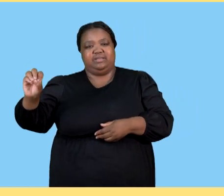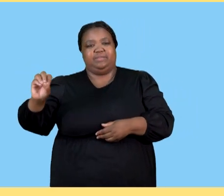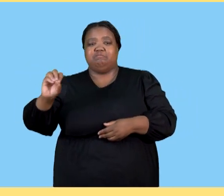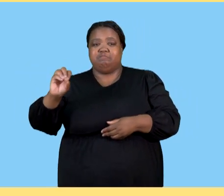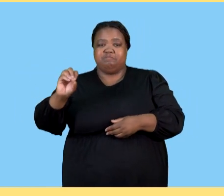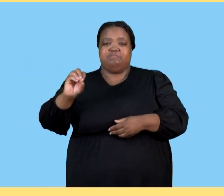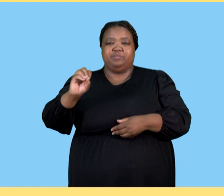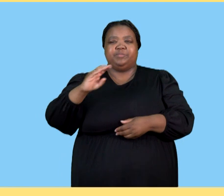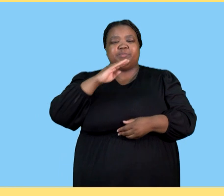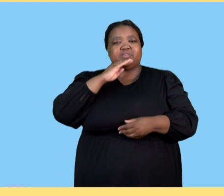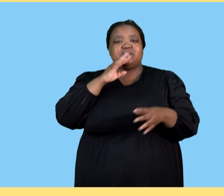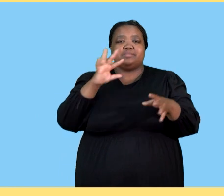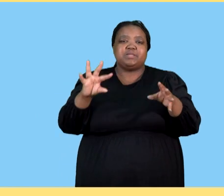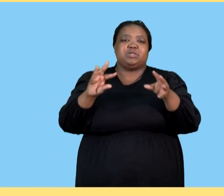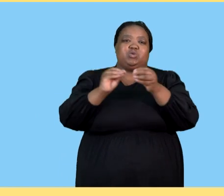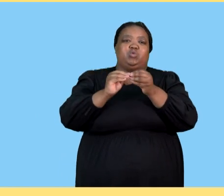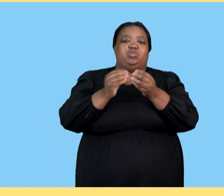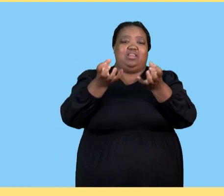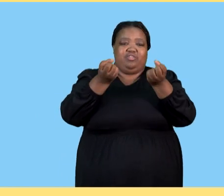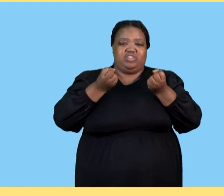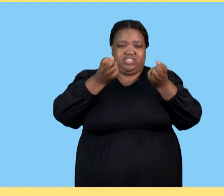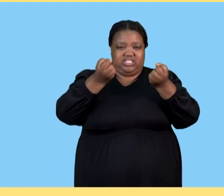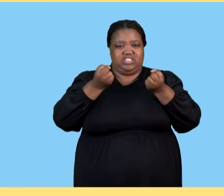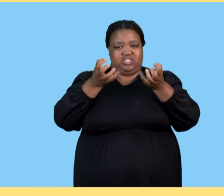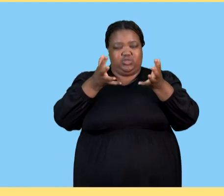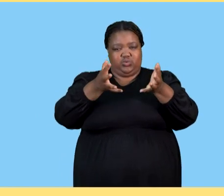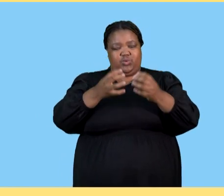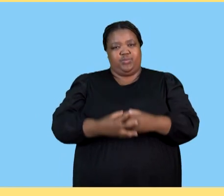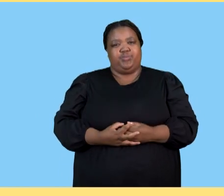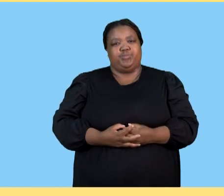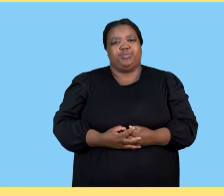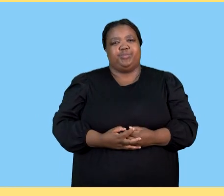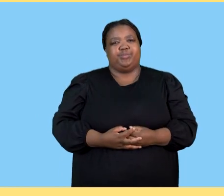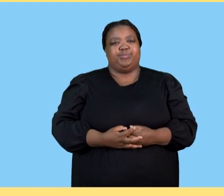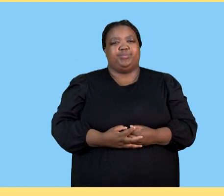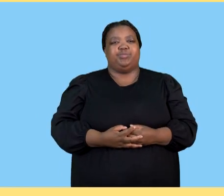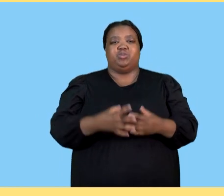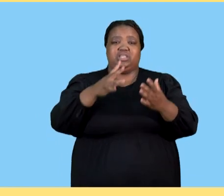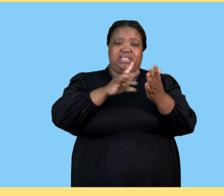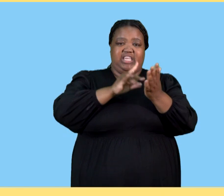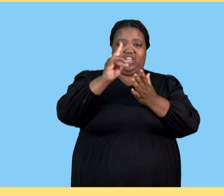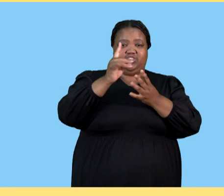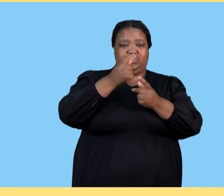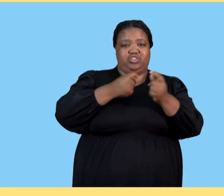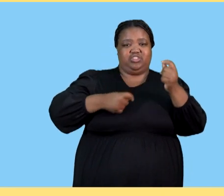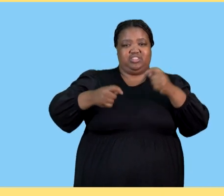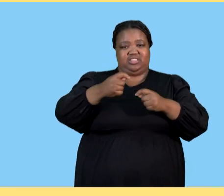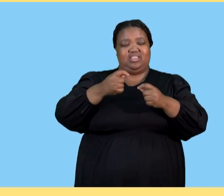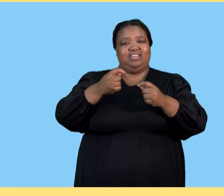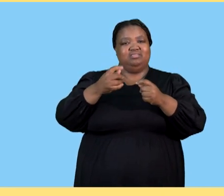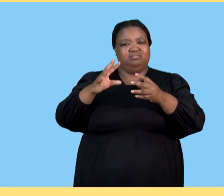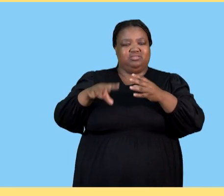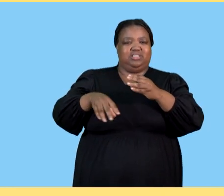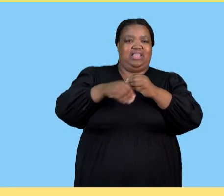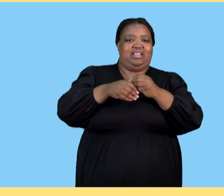77,600. That becomes my total receipts. Total receipts, I simply add my cash sales and